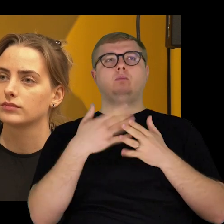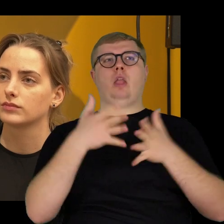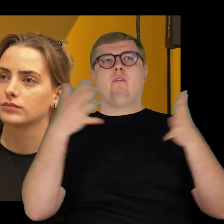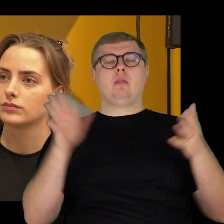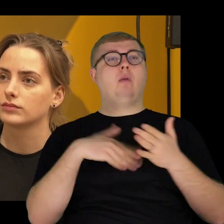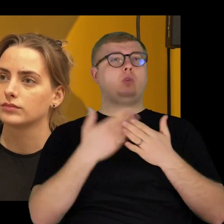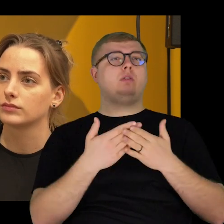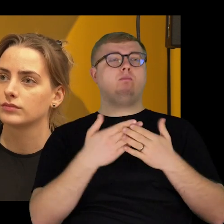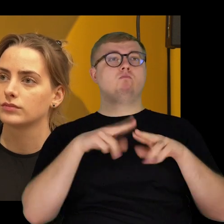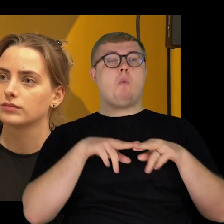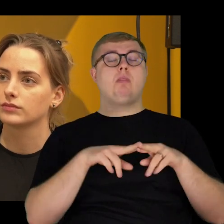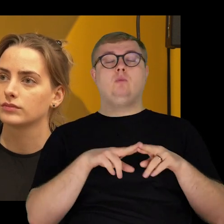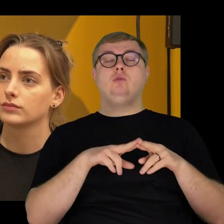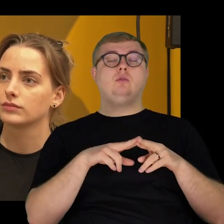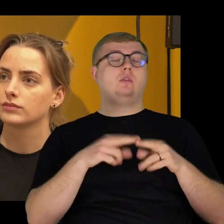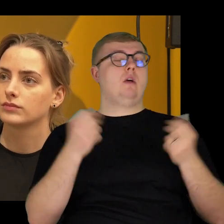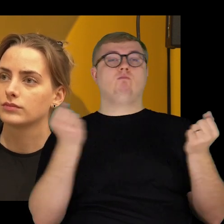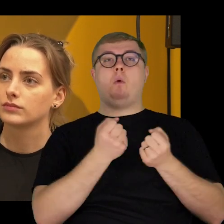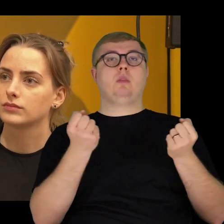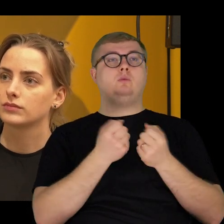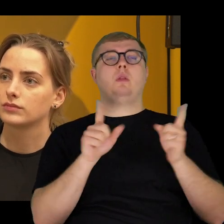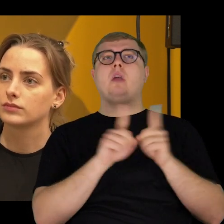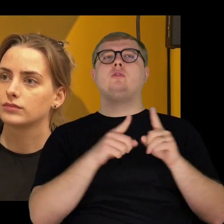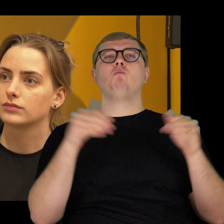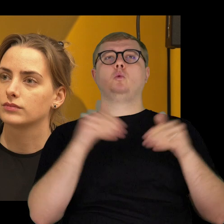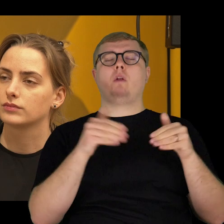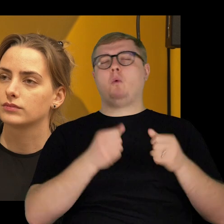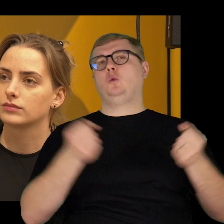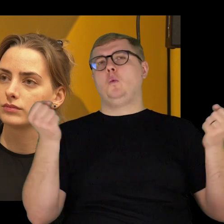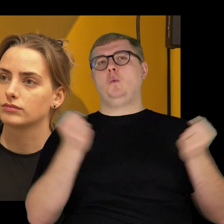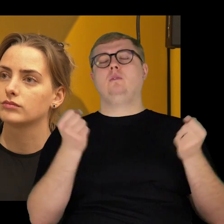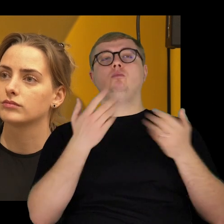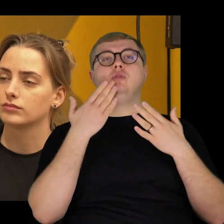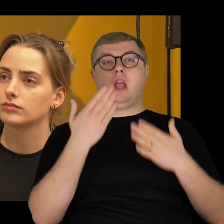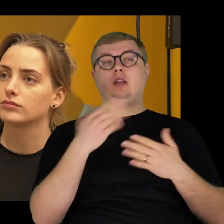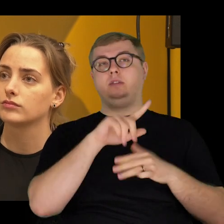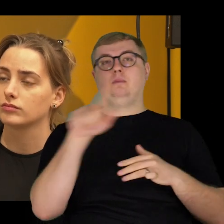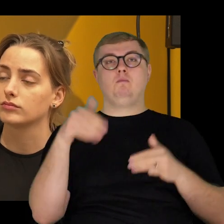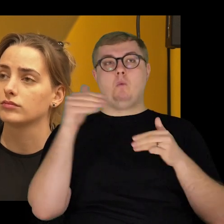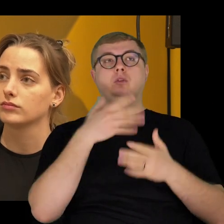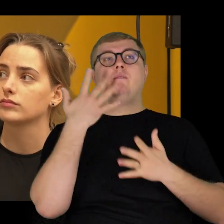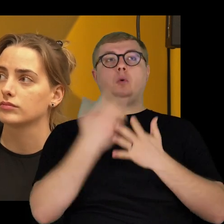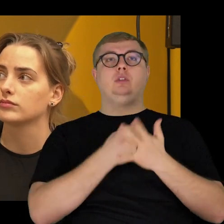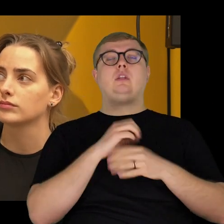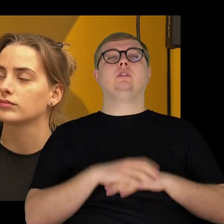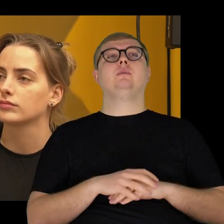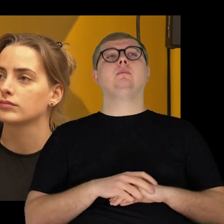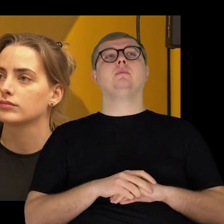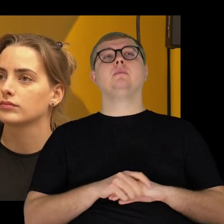powerful tool and a powerful possibility of some of these maps.